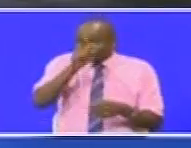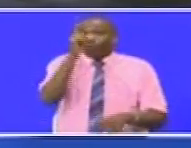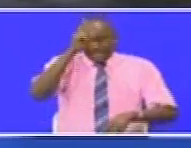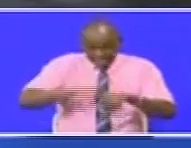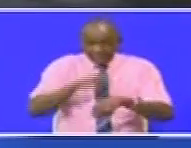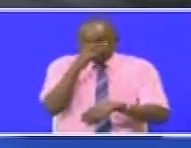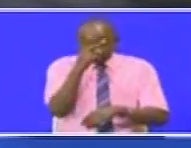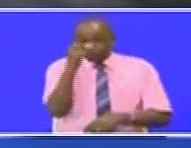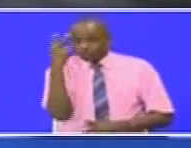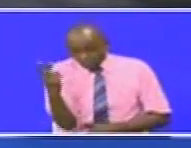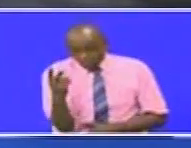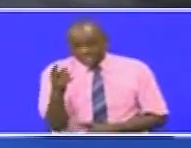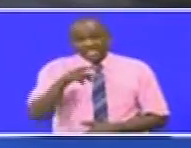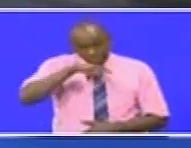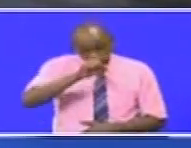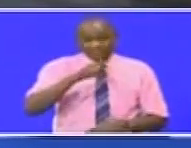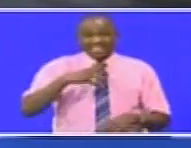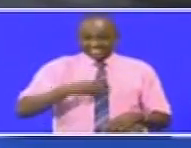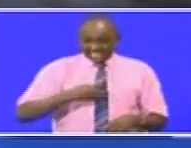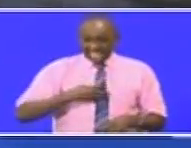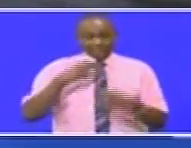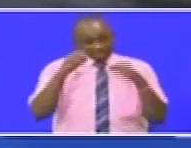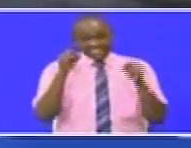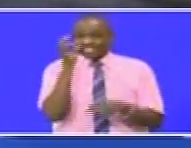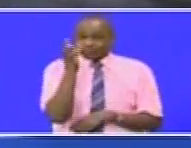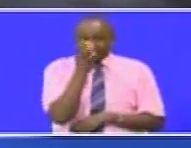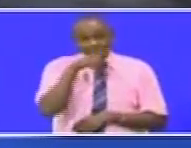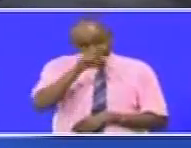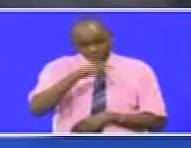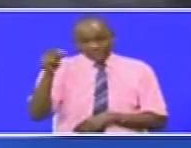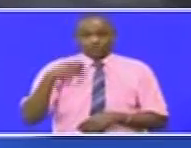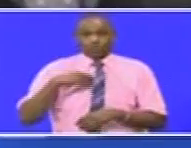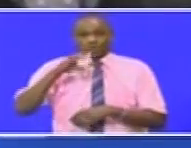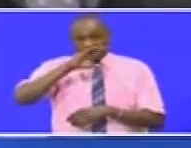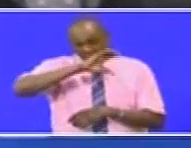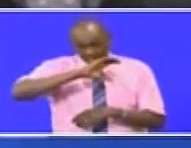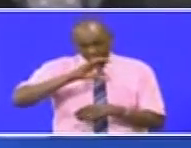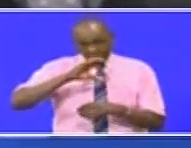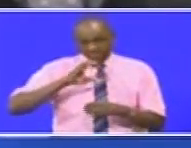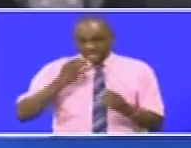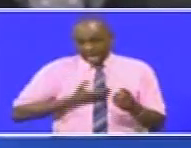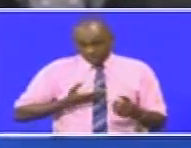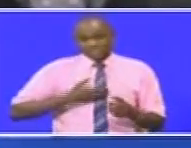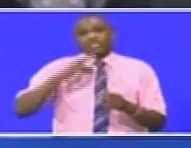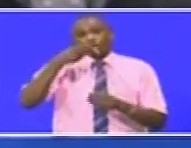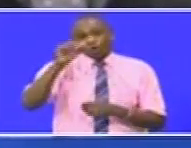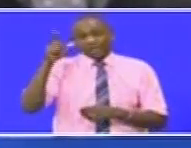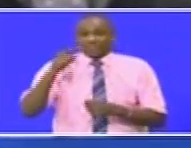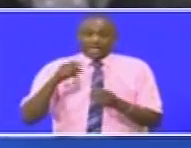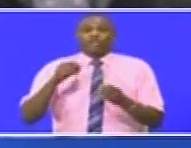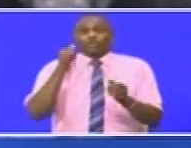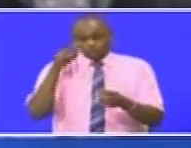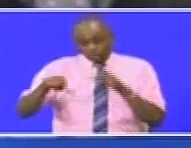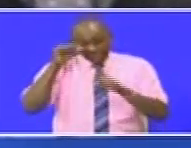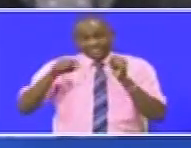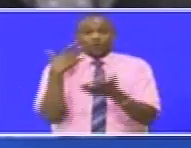in 2002 as retired President Mwai Kibaki went to County Hall to present his nomination papers before